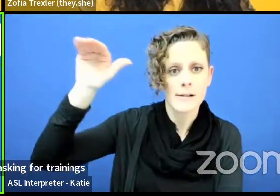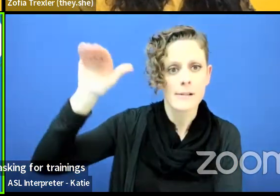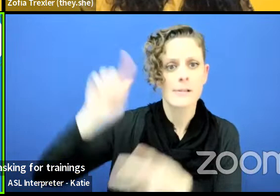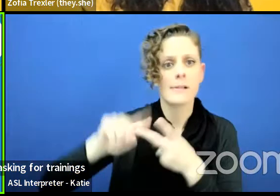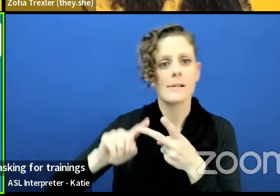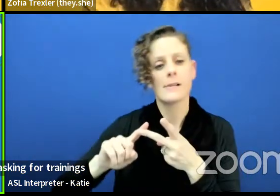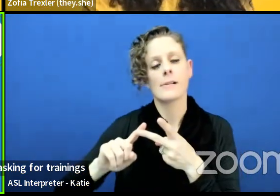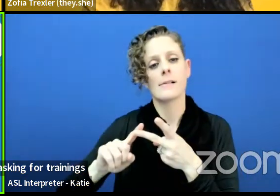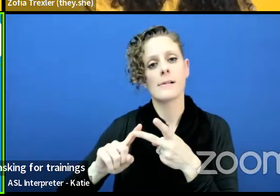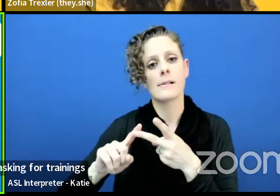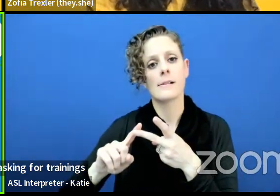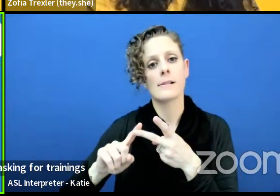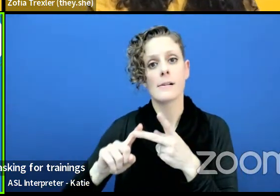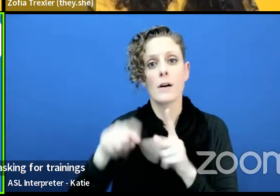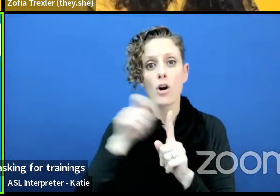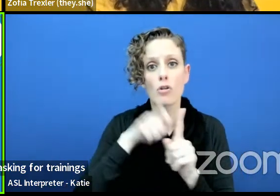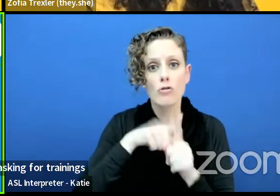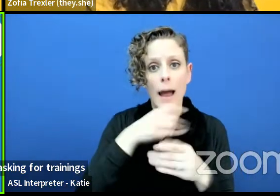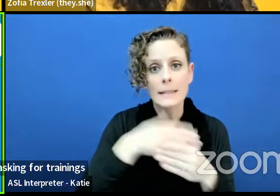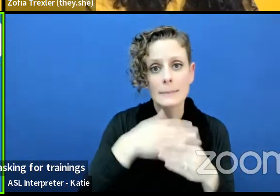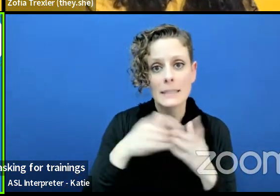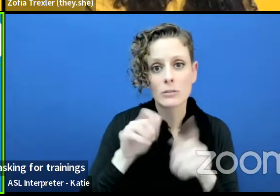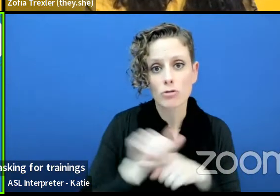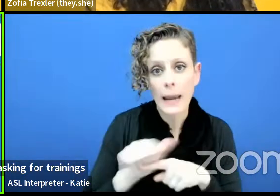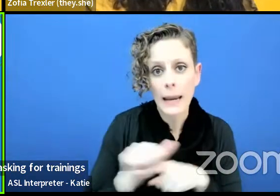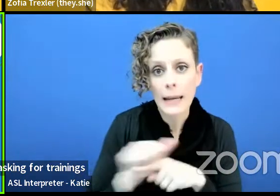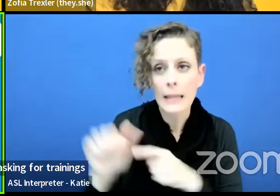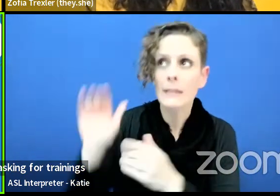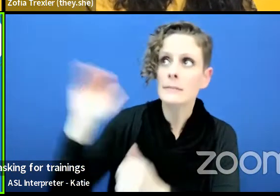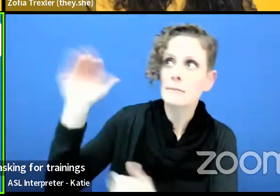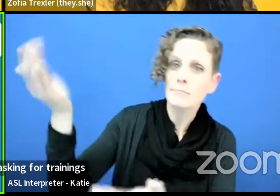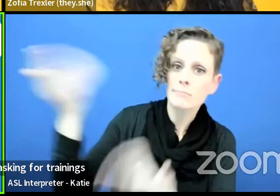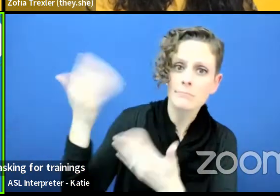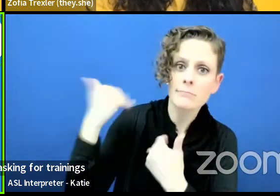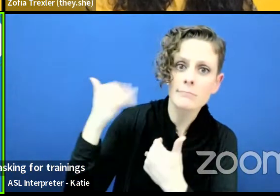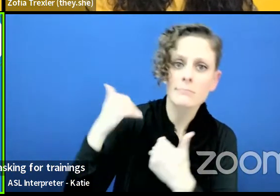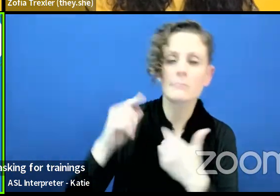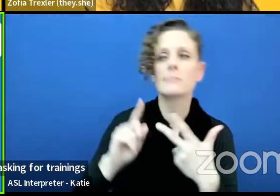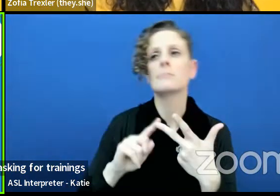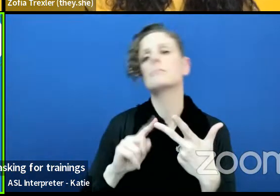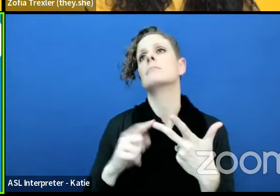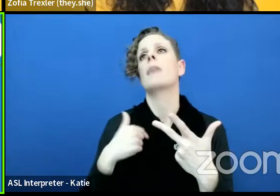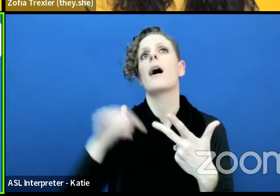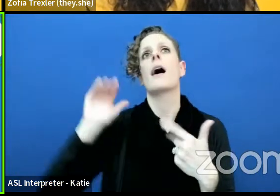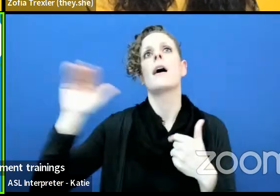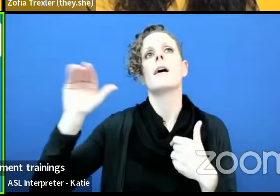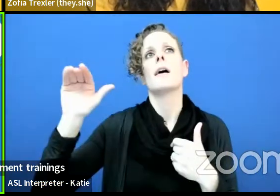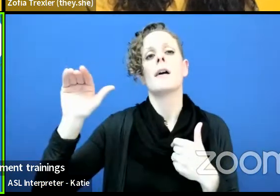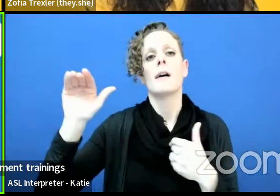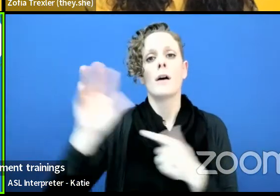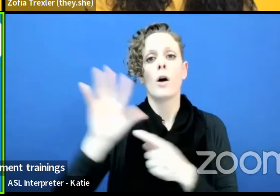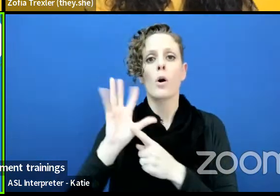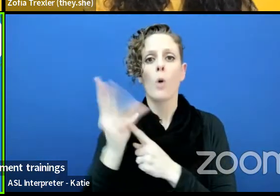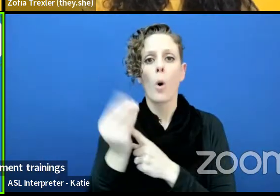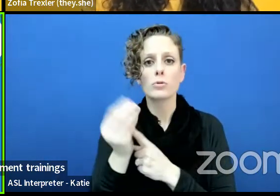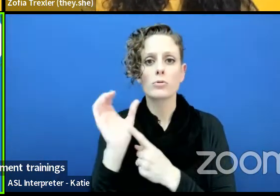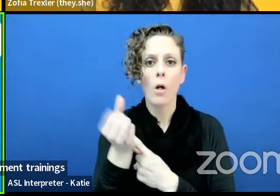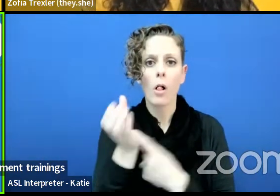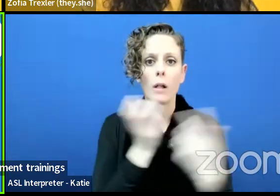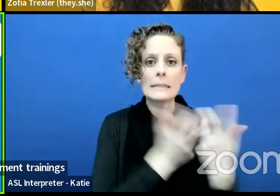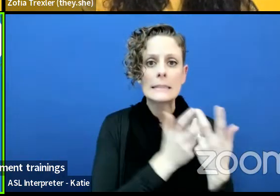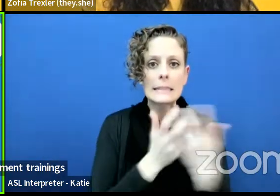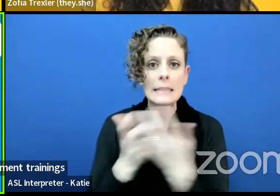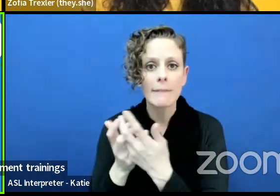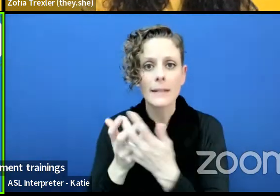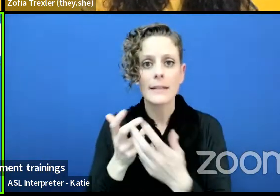started asking for harassment trainings. I started asking for cultural sensitivity